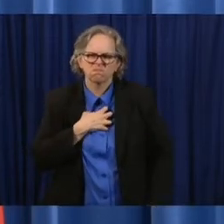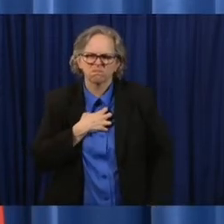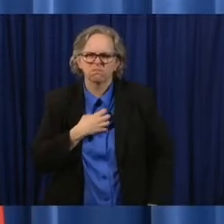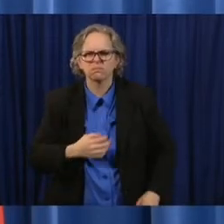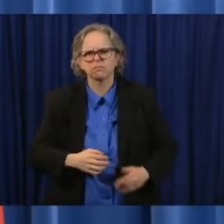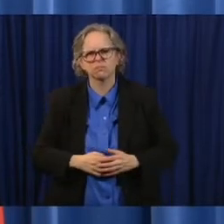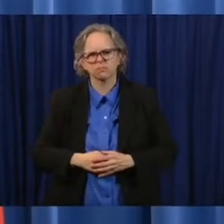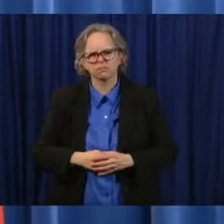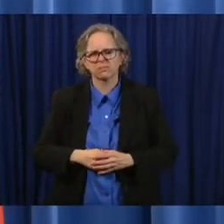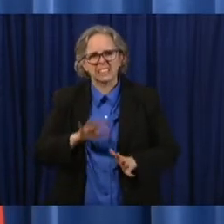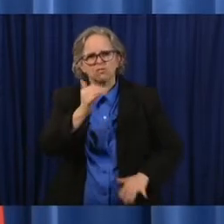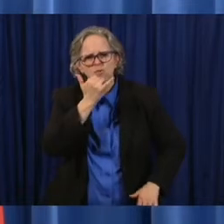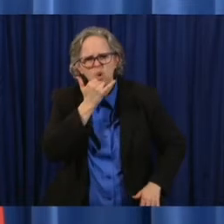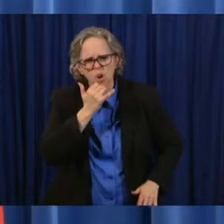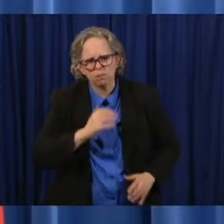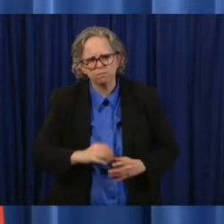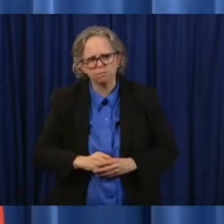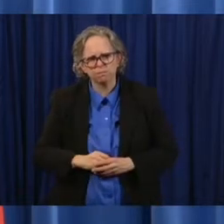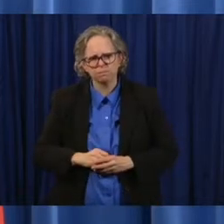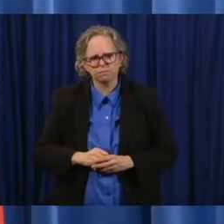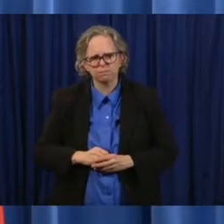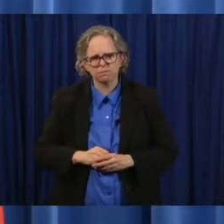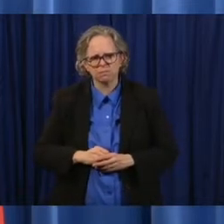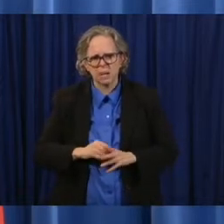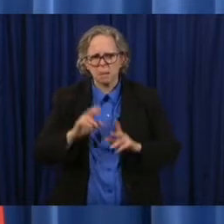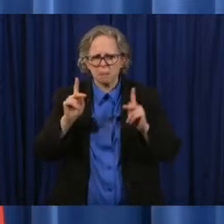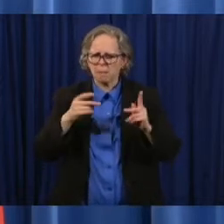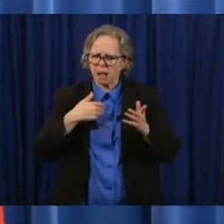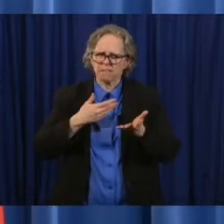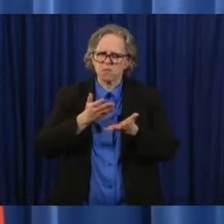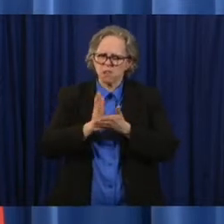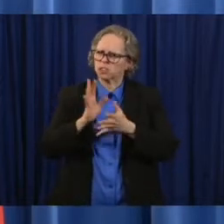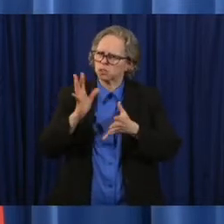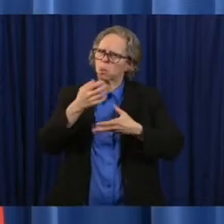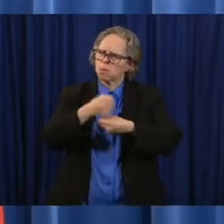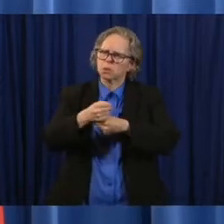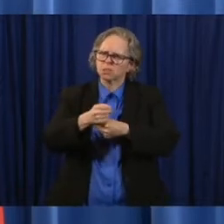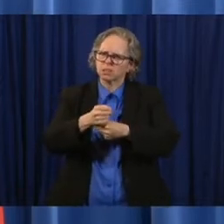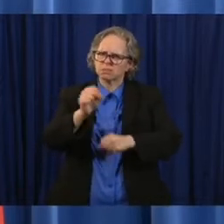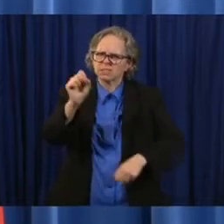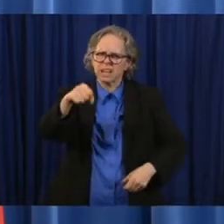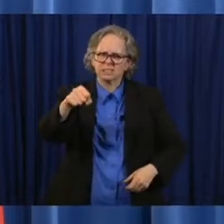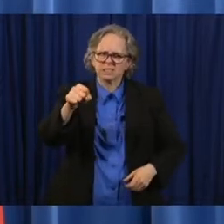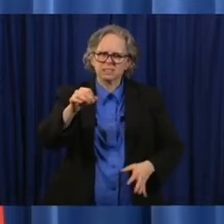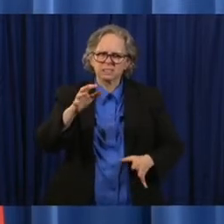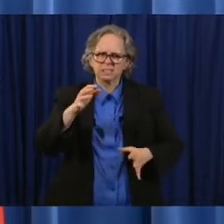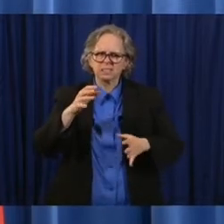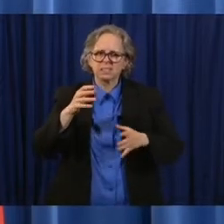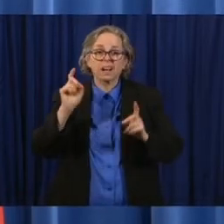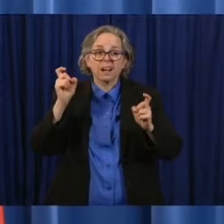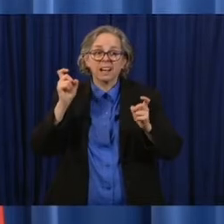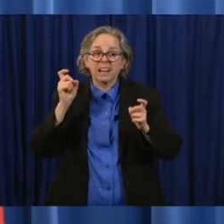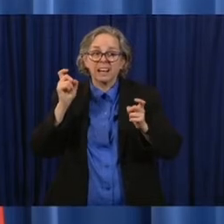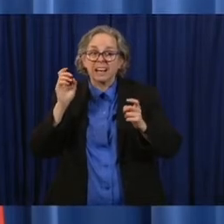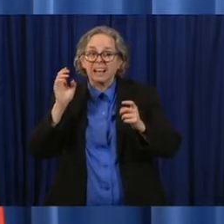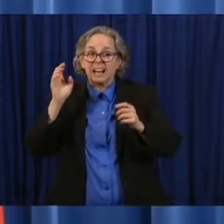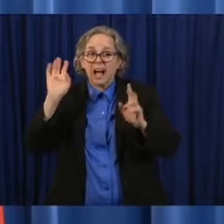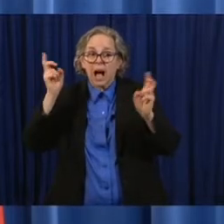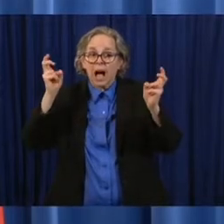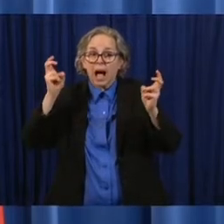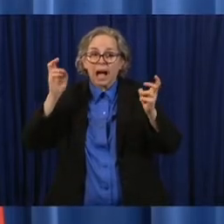it's wrong. But look, people have a right to protest. If they're carrying anti-Mike DeWine signs, they got a right to do